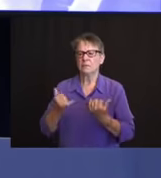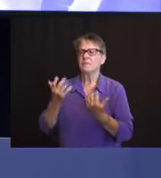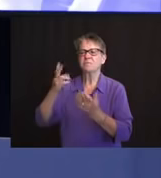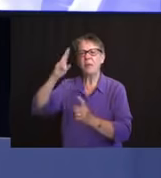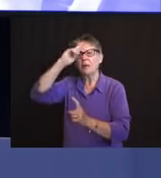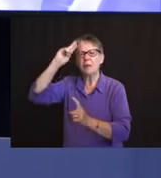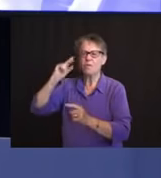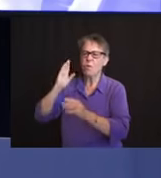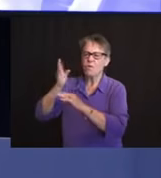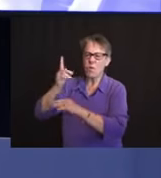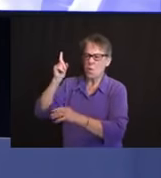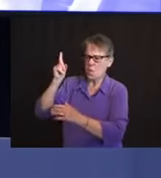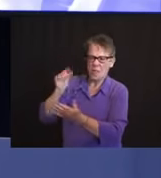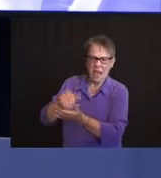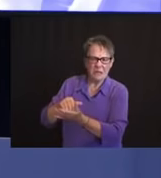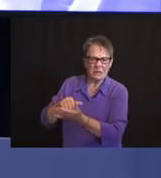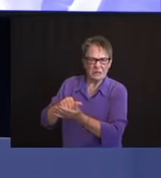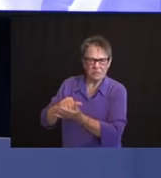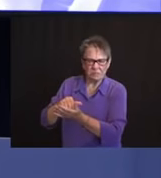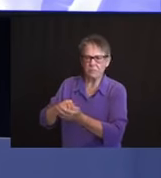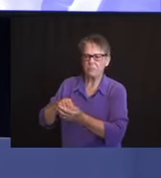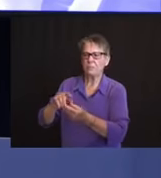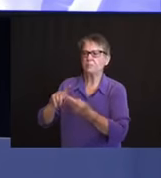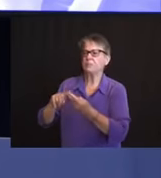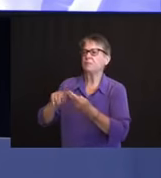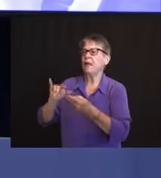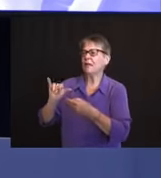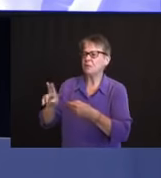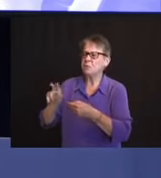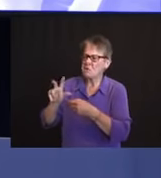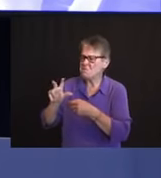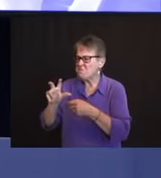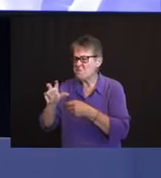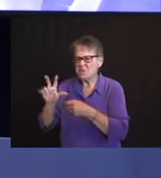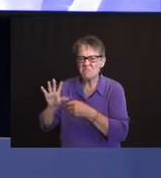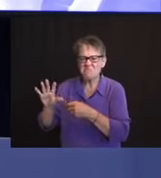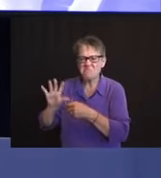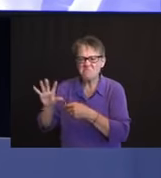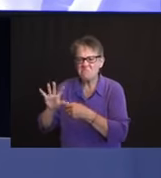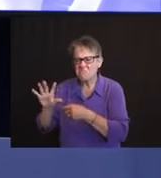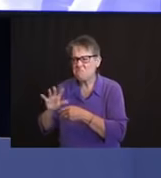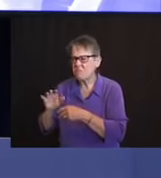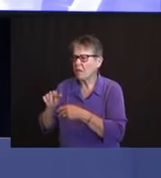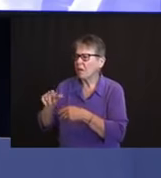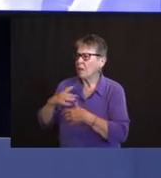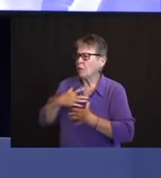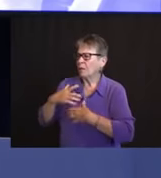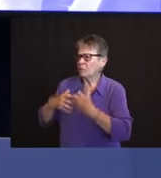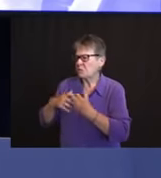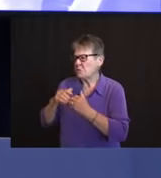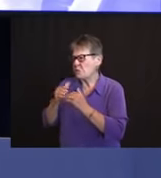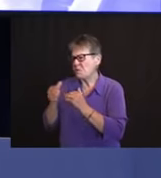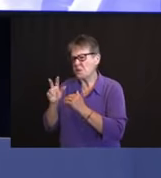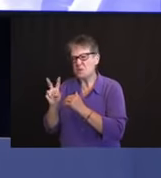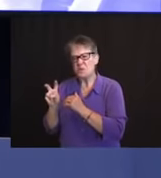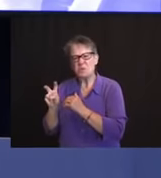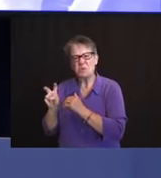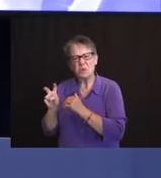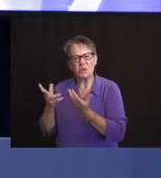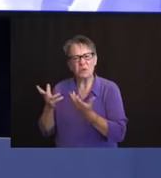care. 74% of them are on ventilators. There is one new case of multisystem inflammatory syndrome in